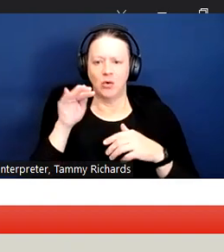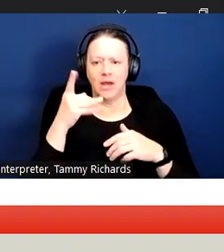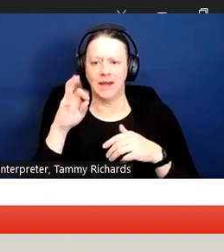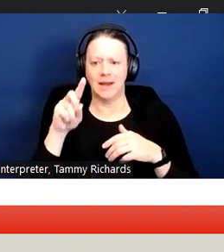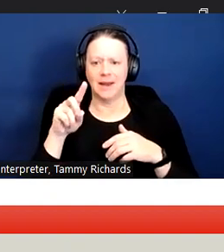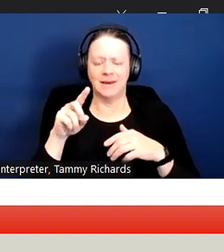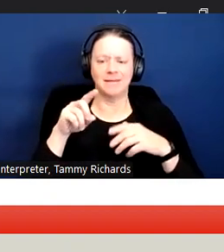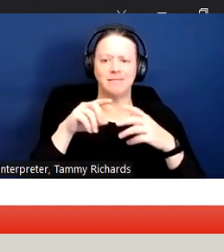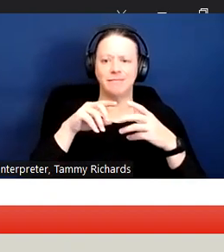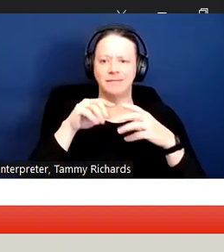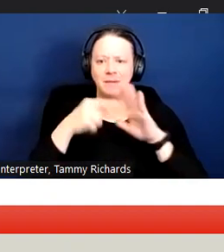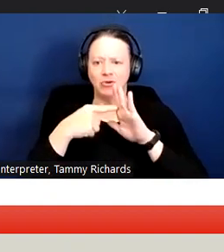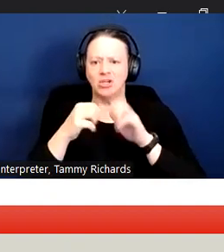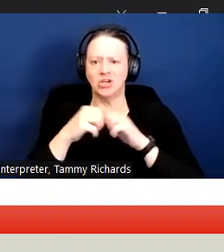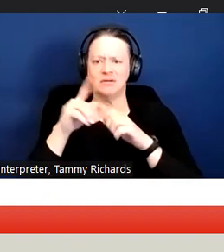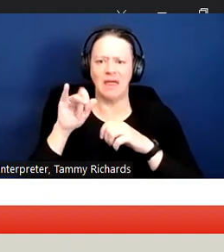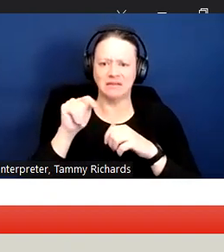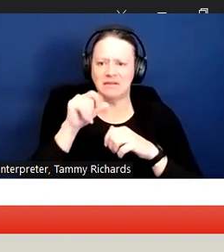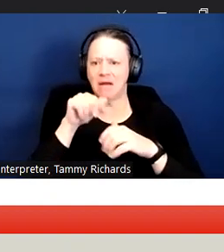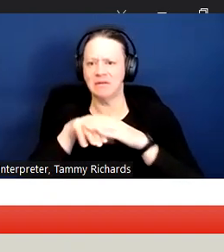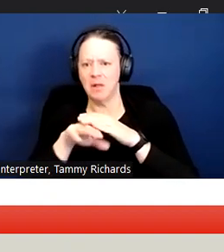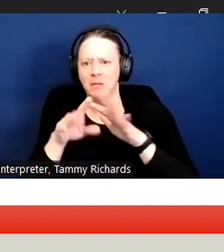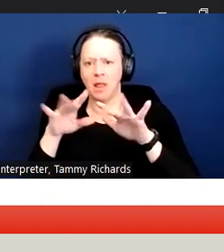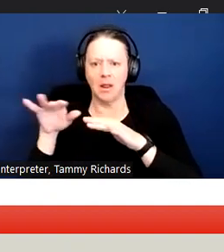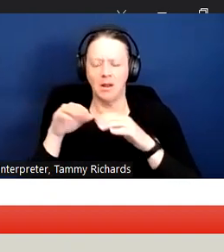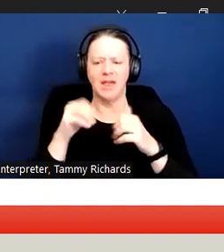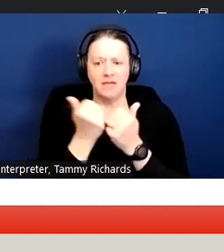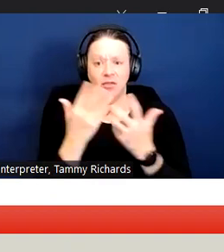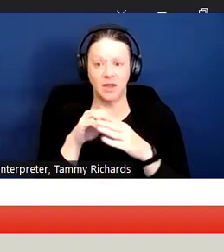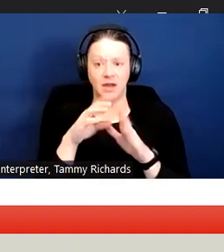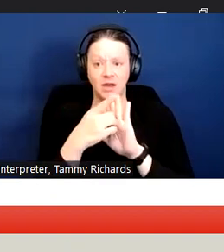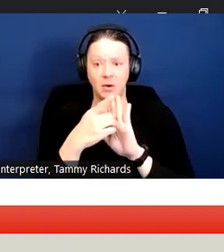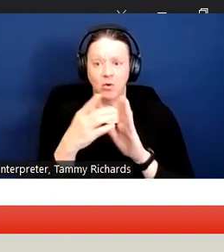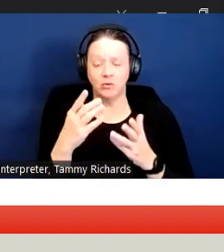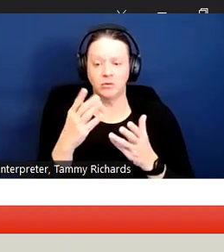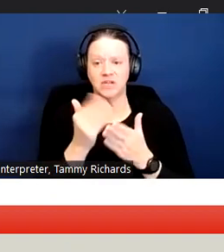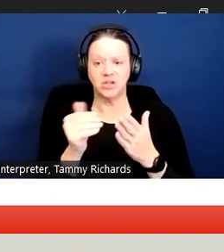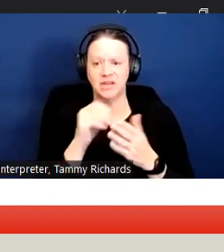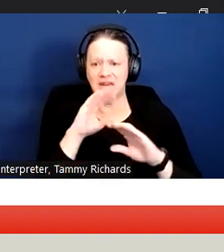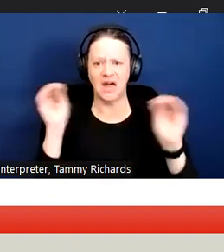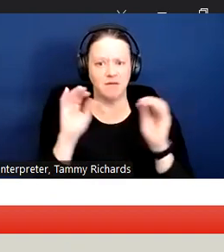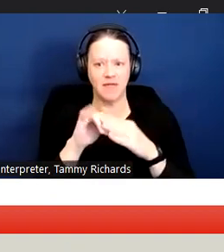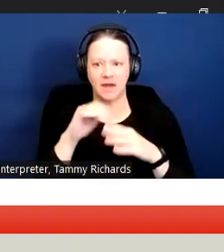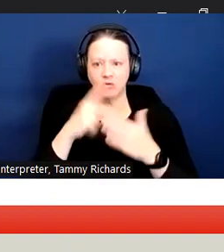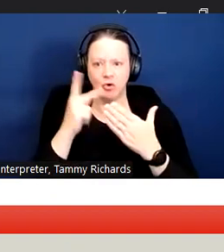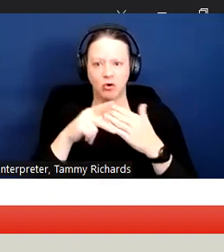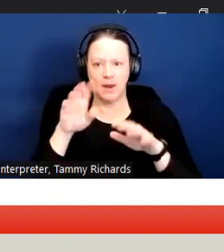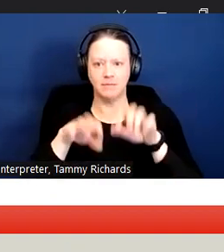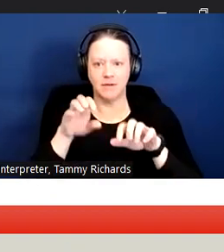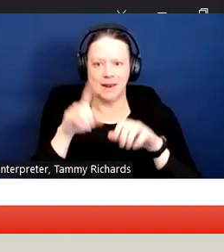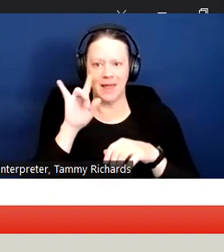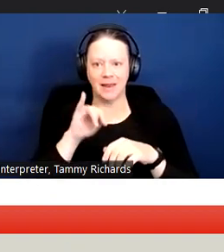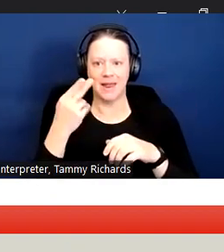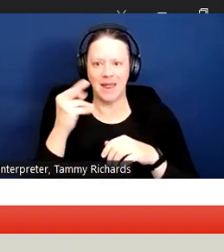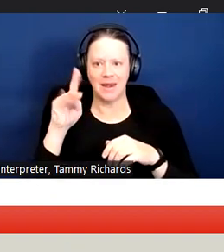the very top of the page. That means everything in the demo section, none of it is programmed as a heading. So now, as a